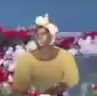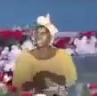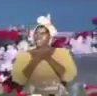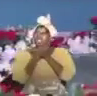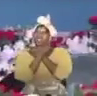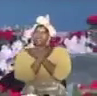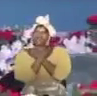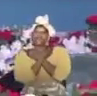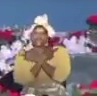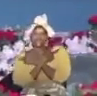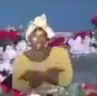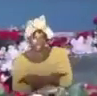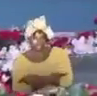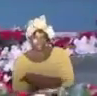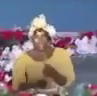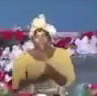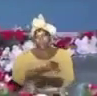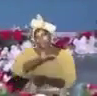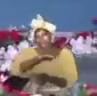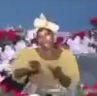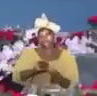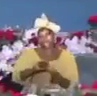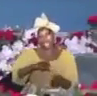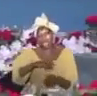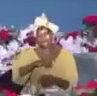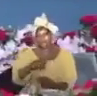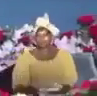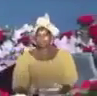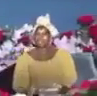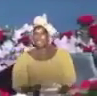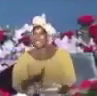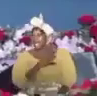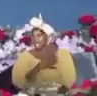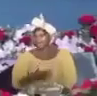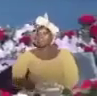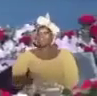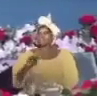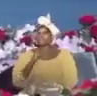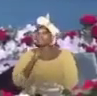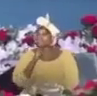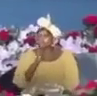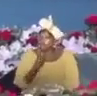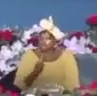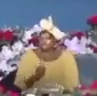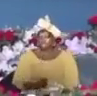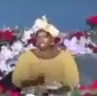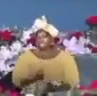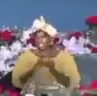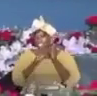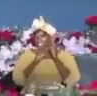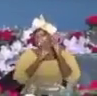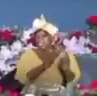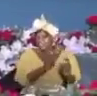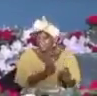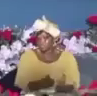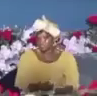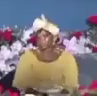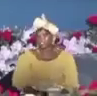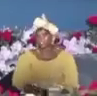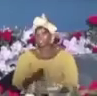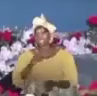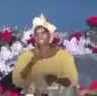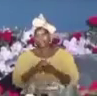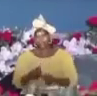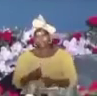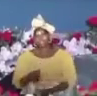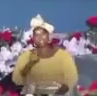Rest round about. You now see that it's not just a gift, it is a reward for